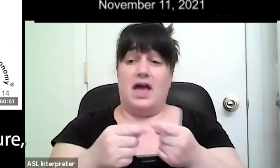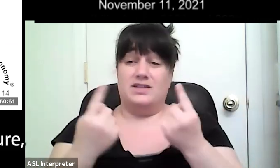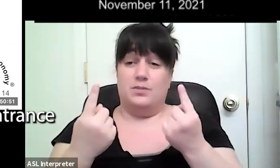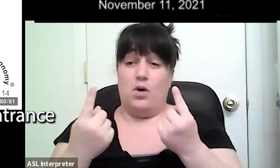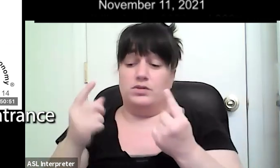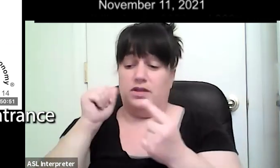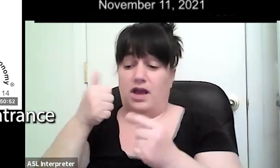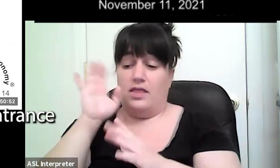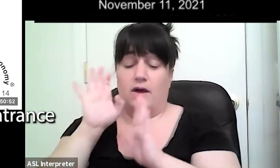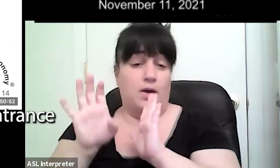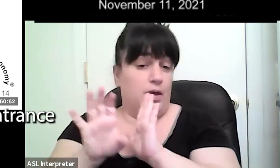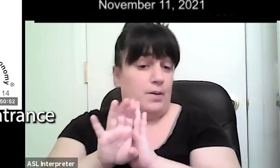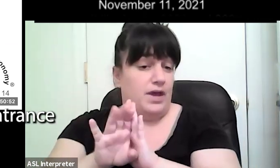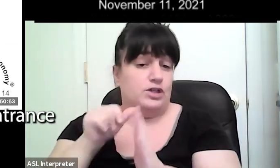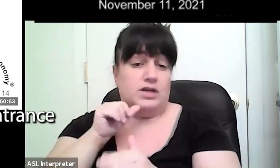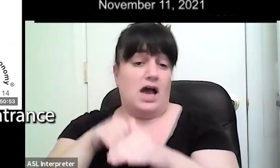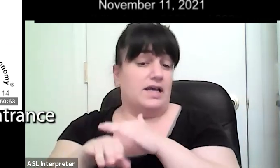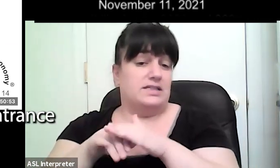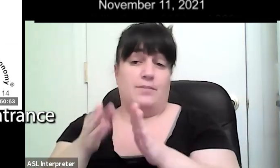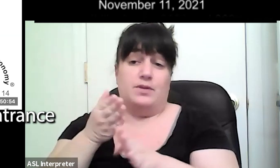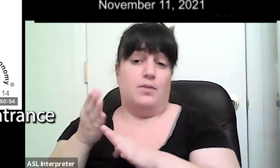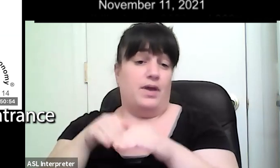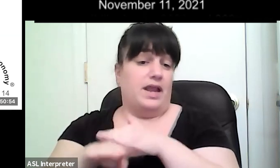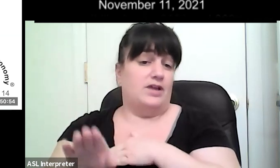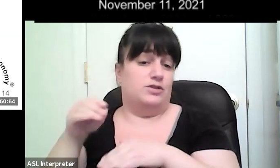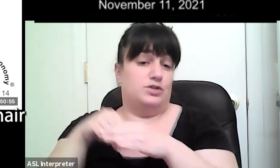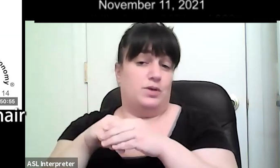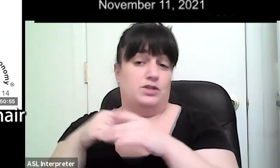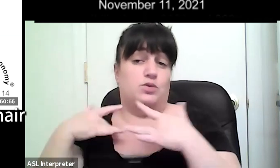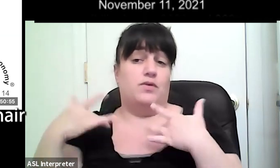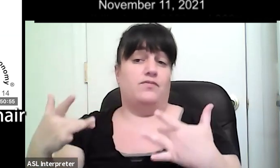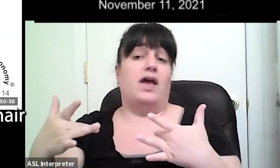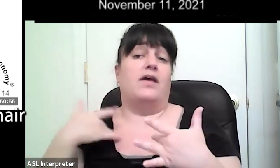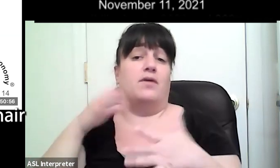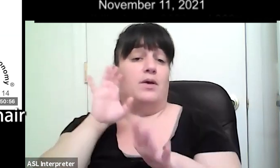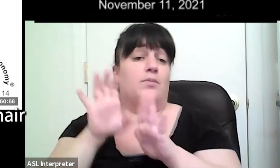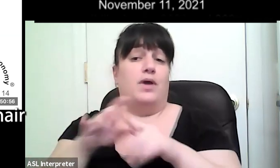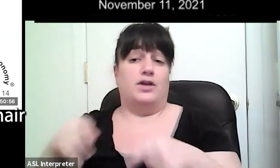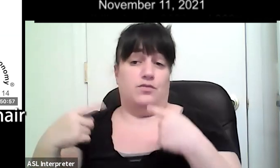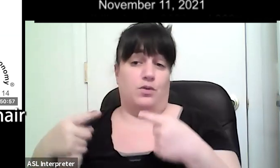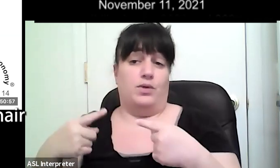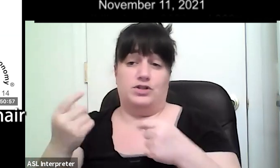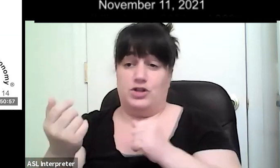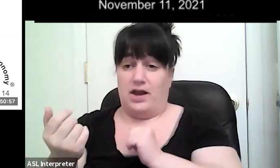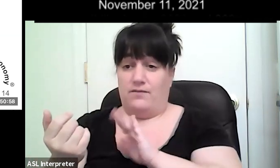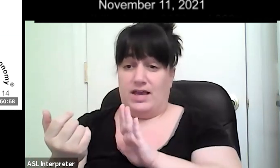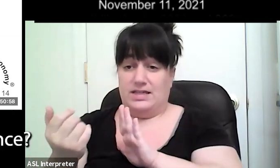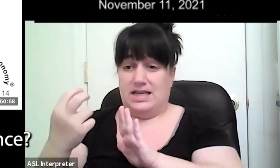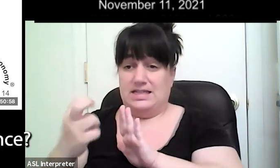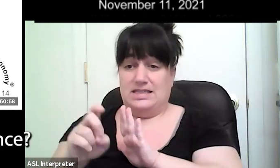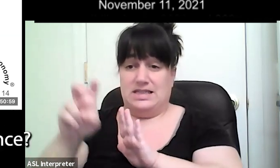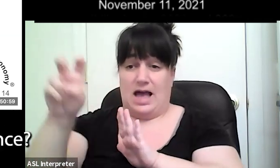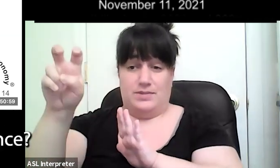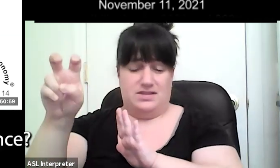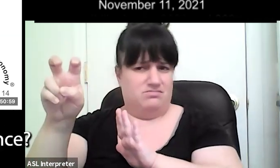other picture, which is the inaccessible main entrance to an indoor event. There's a picture of a wheelchair facing a stairwell, and